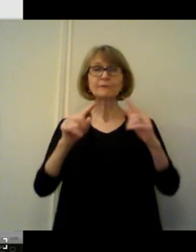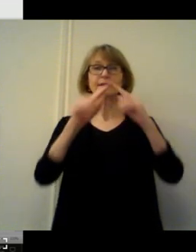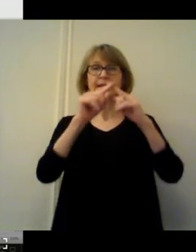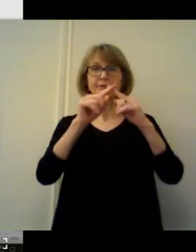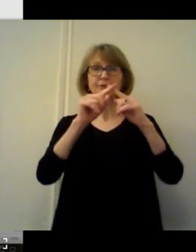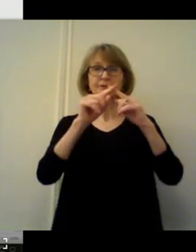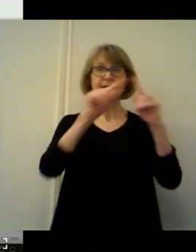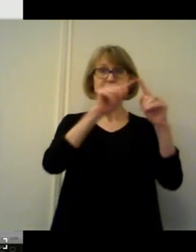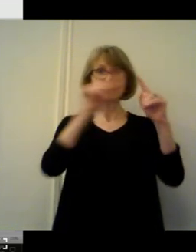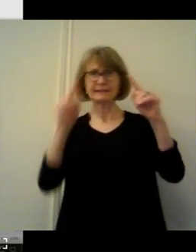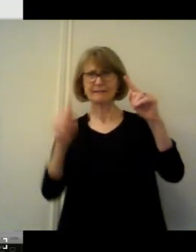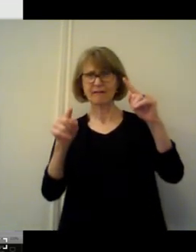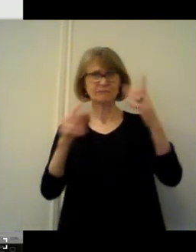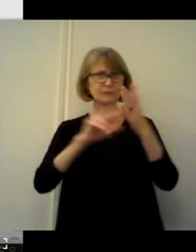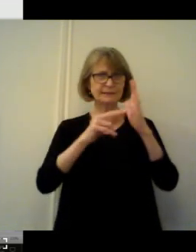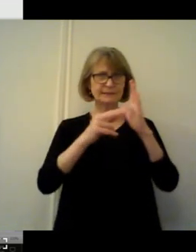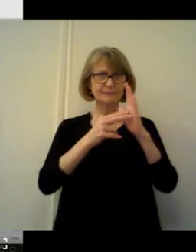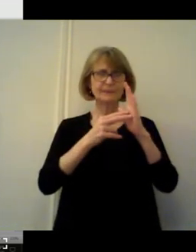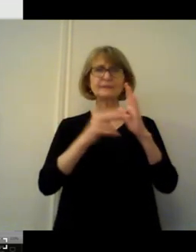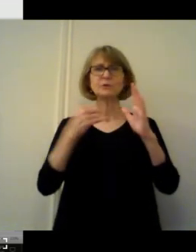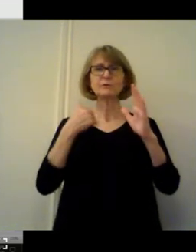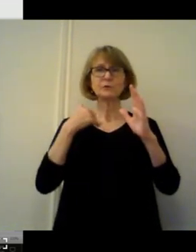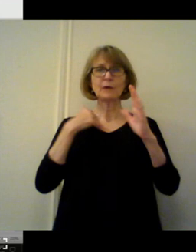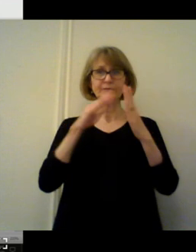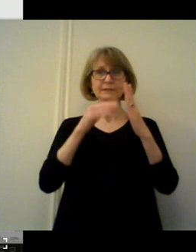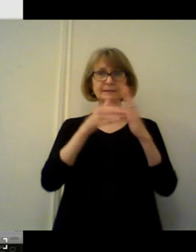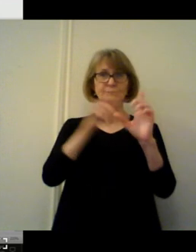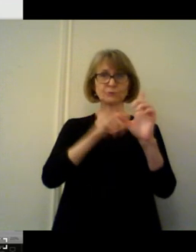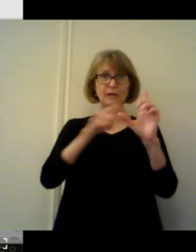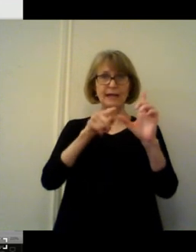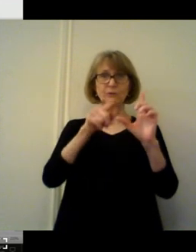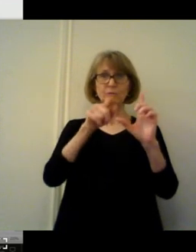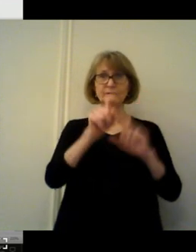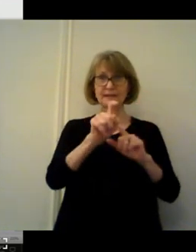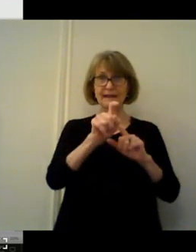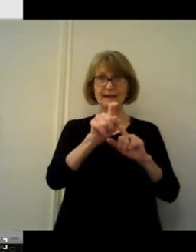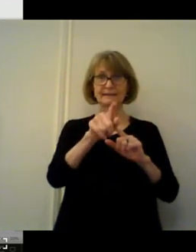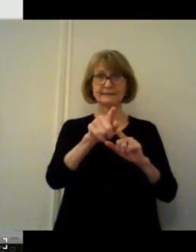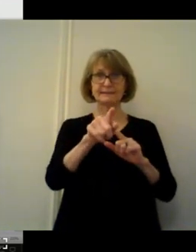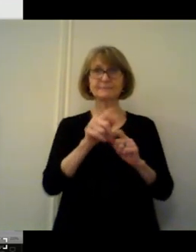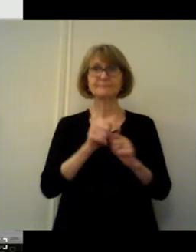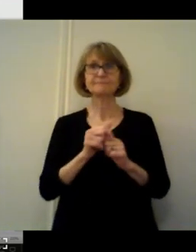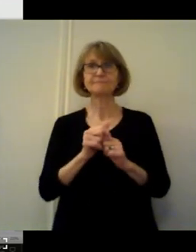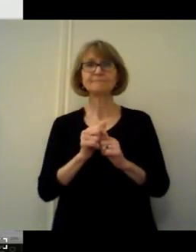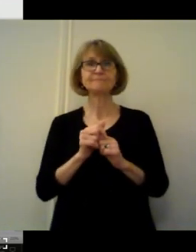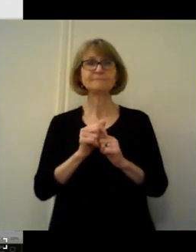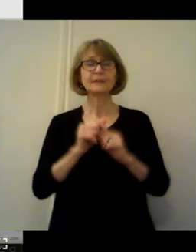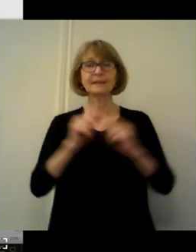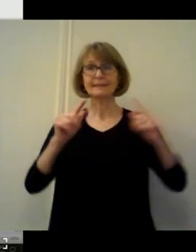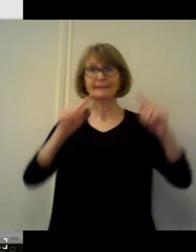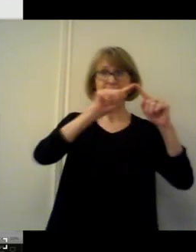try to tell us? It's saying that when you have your central angle, which is this x, that the